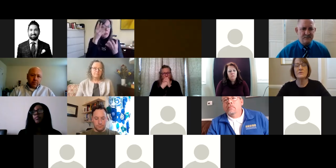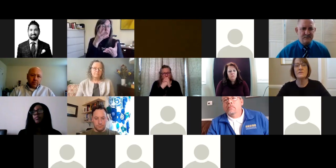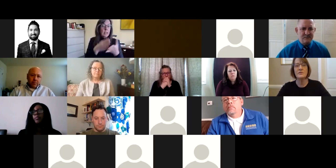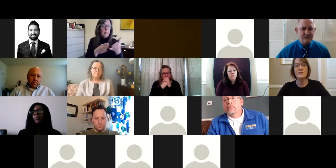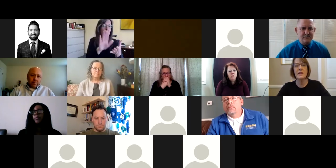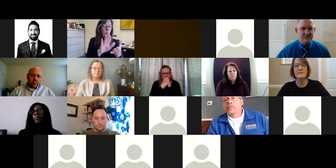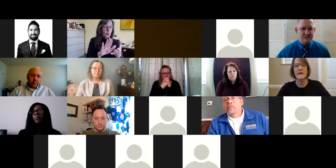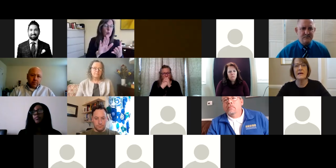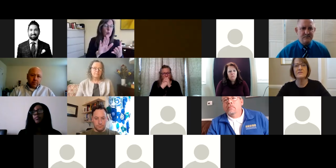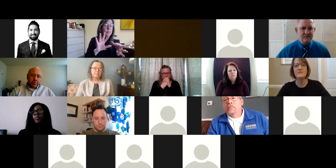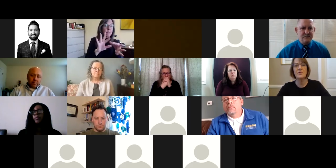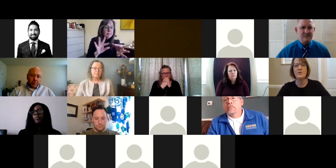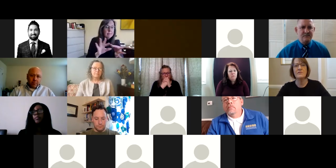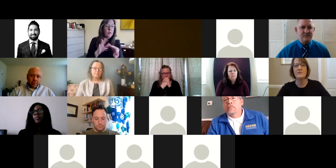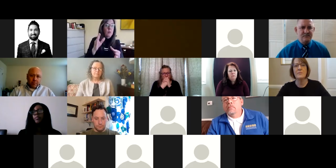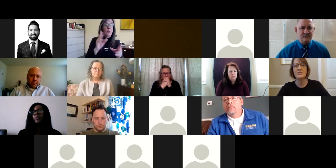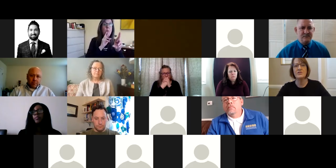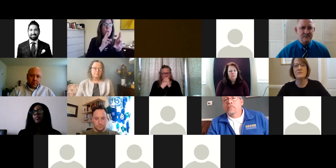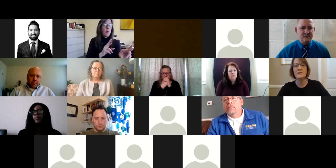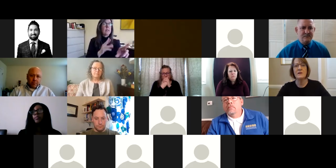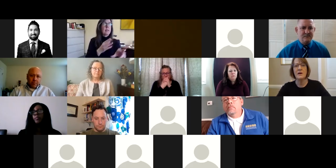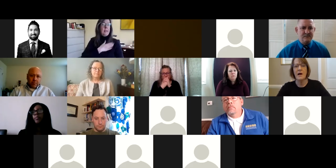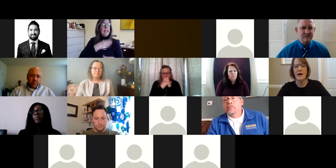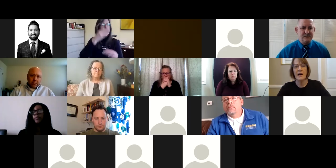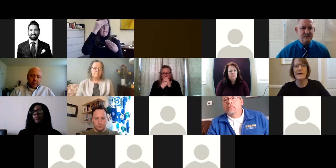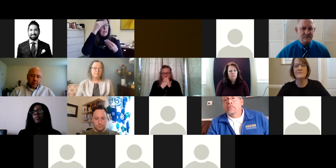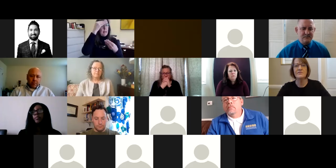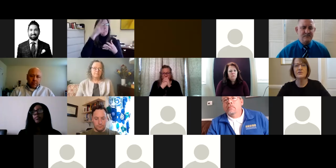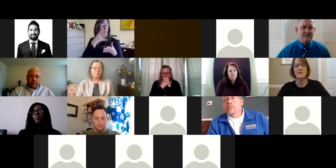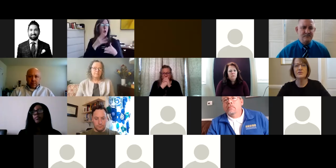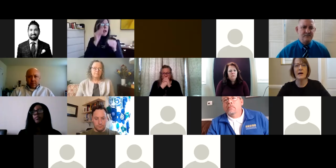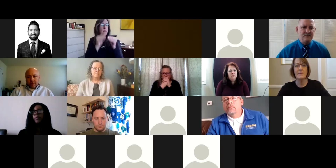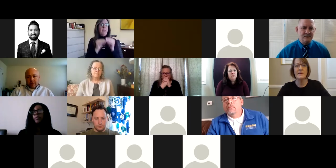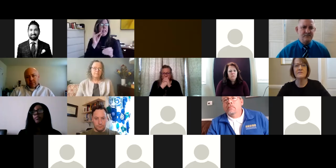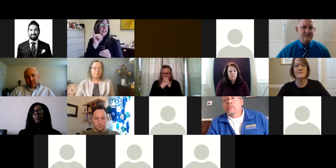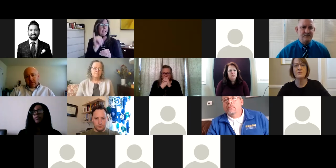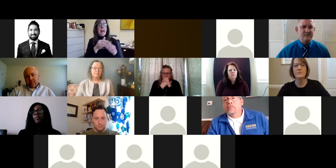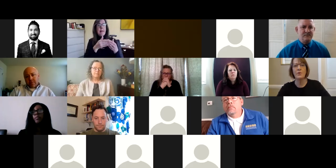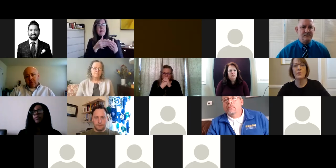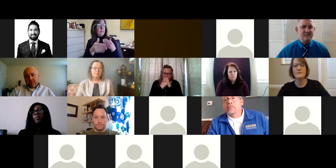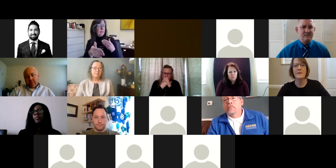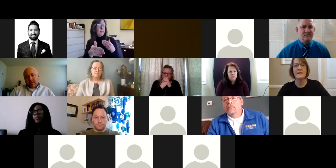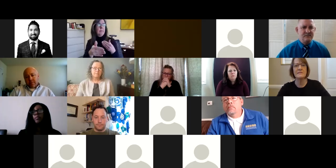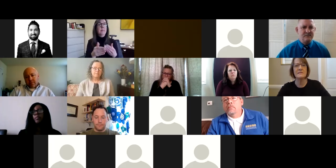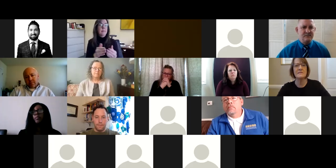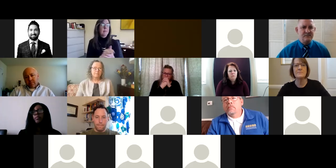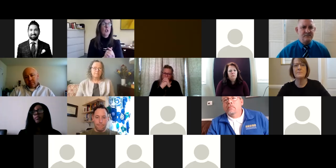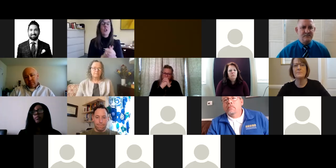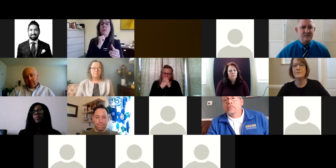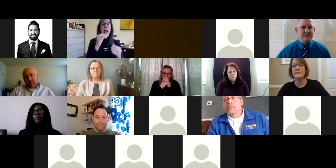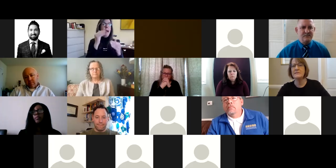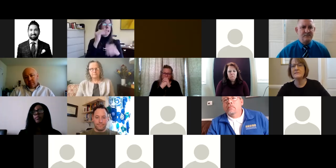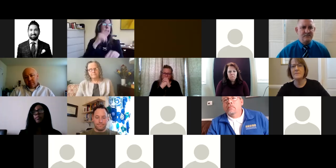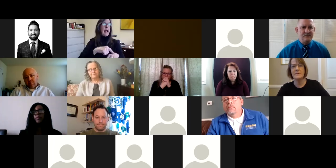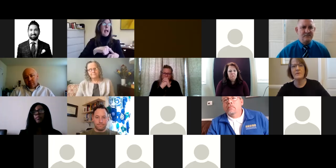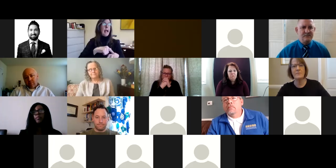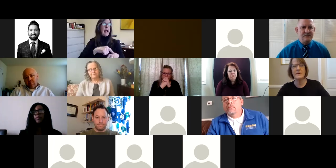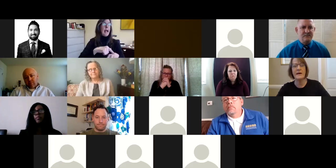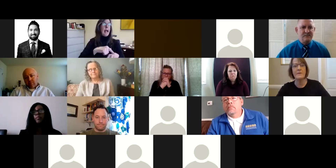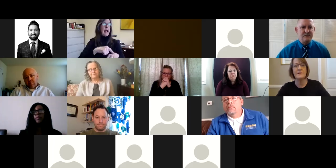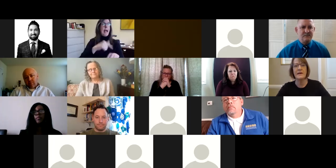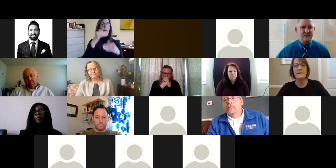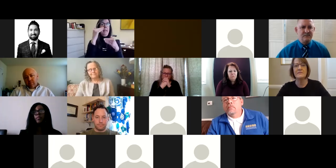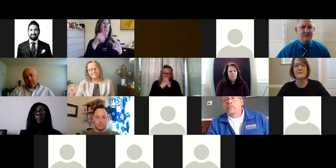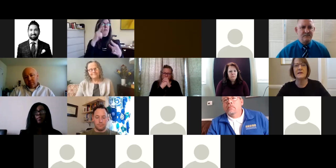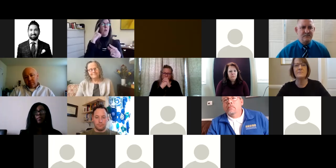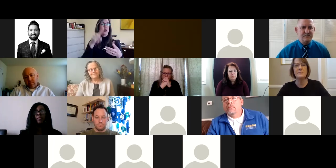Lewis, if you would like to add some more information as to your comments or responses, please let me know. I'd be